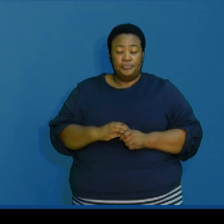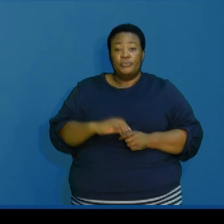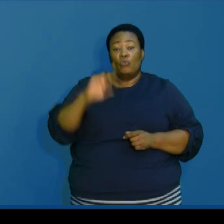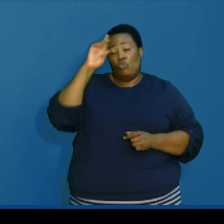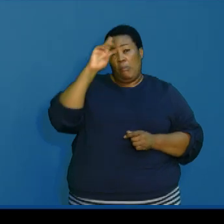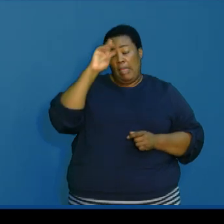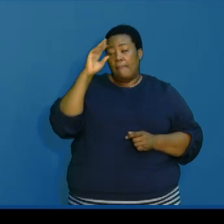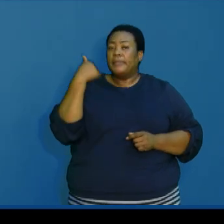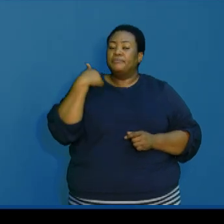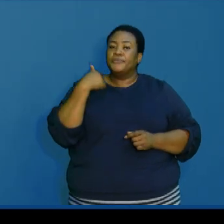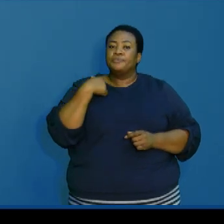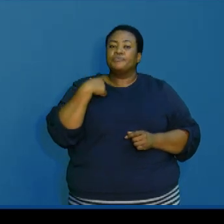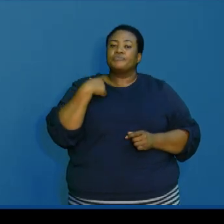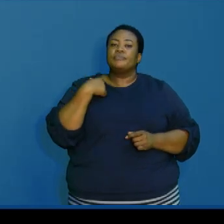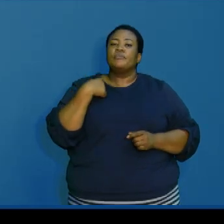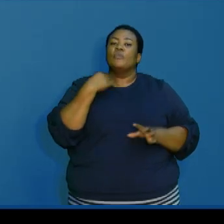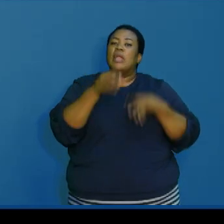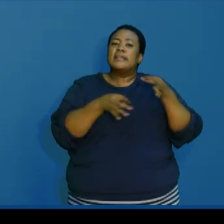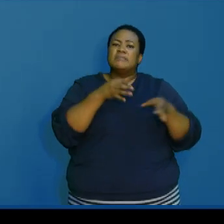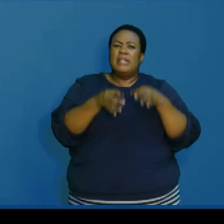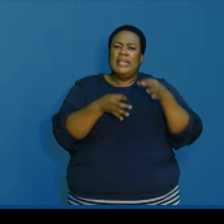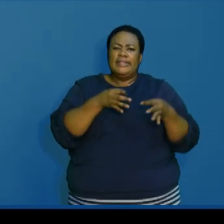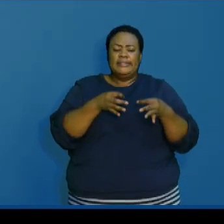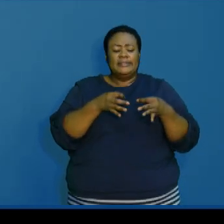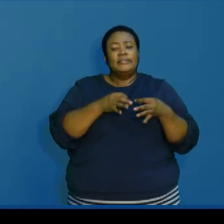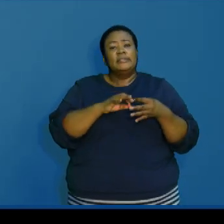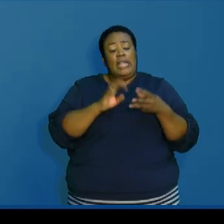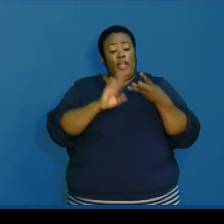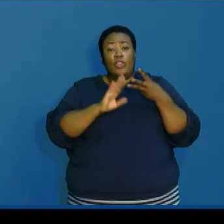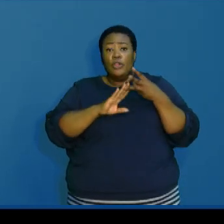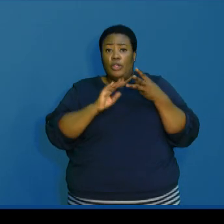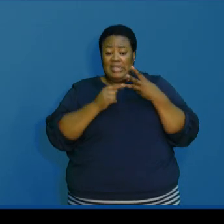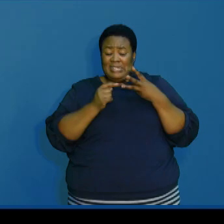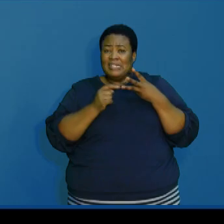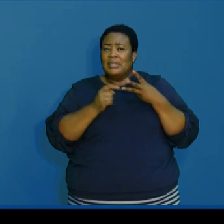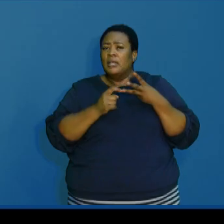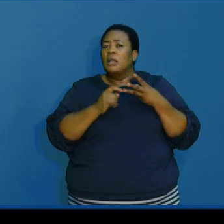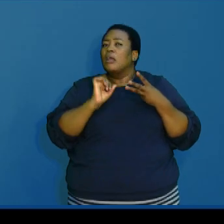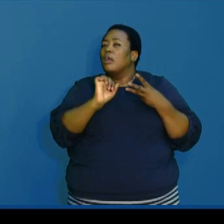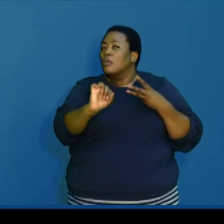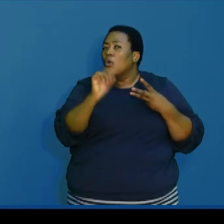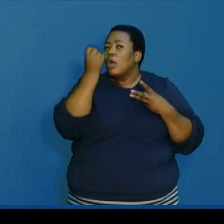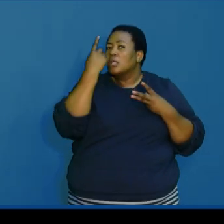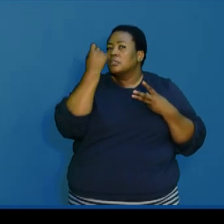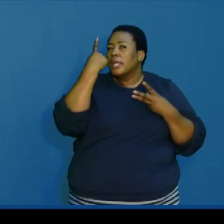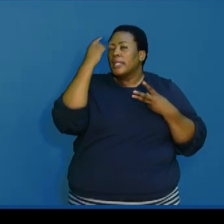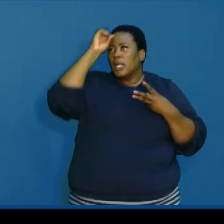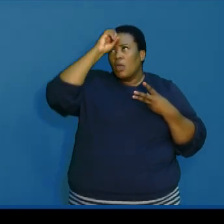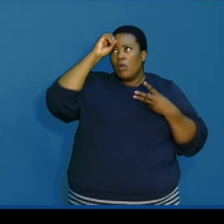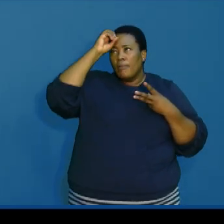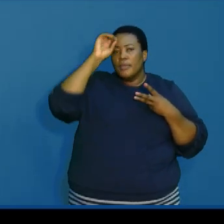that speak about you, your understanding, your opinion, what you feel about